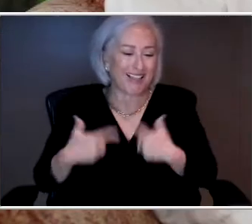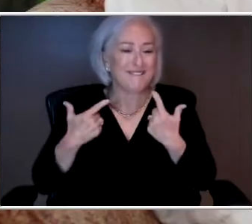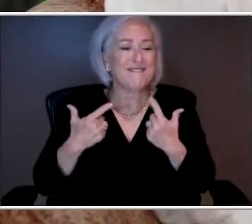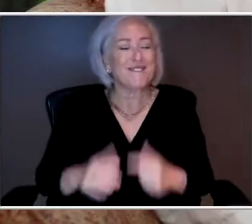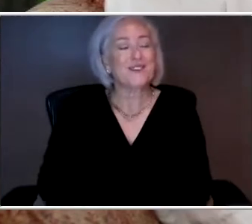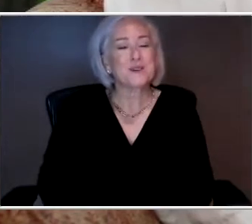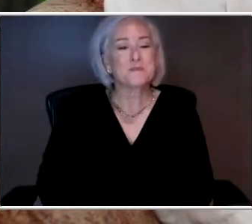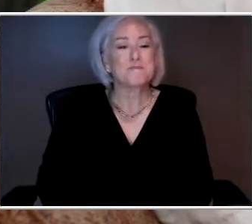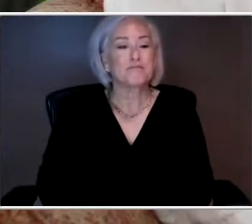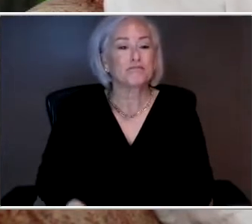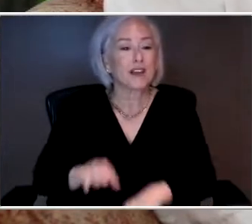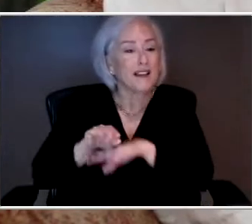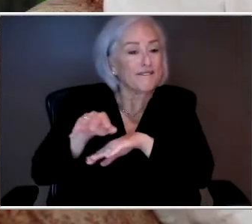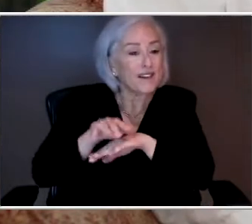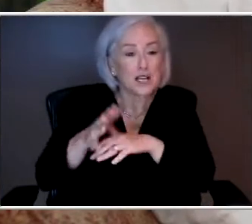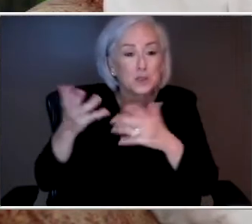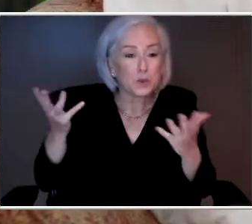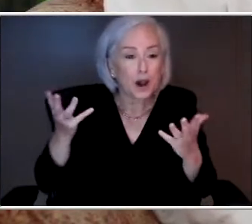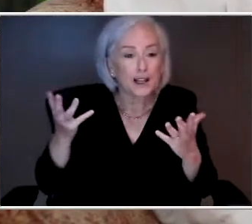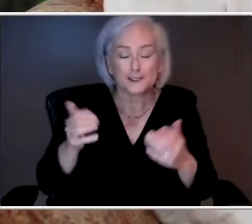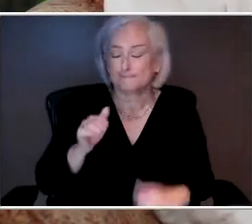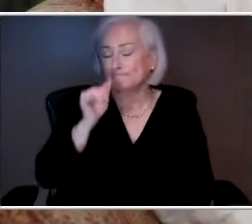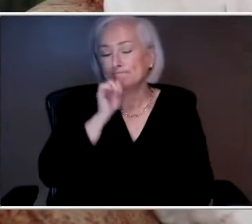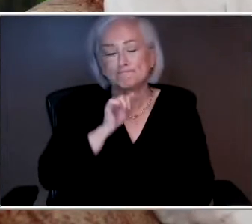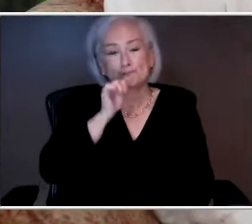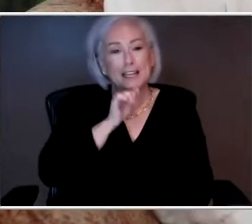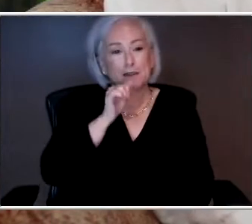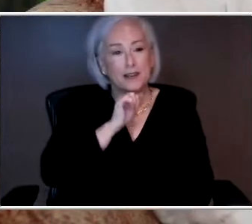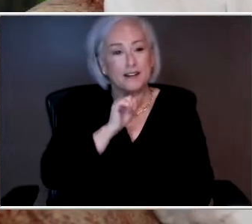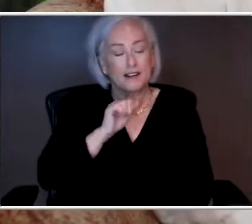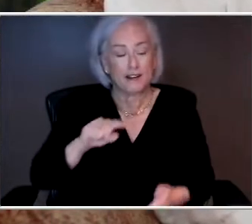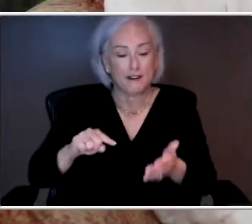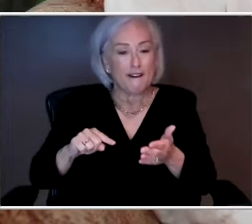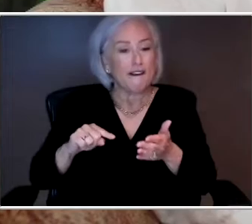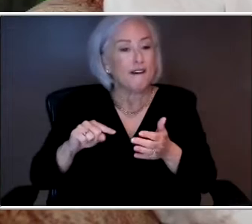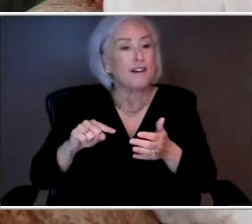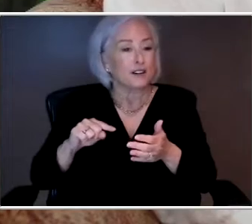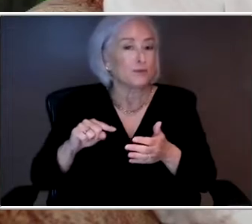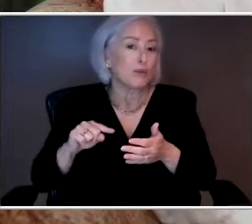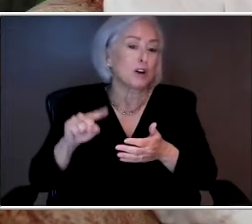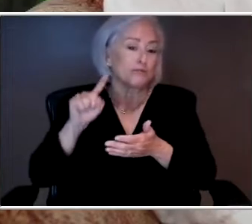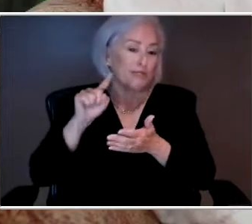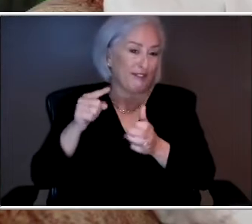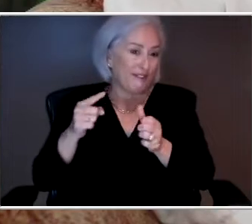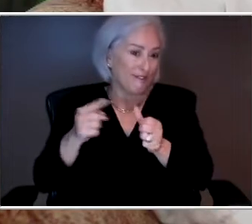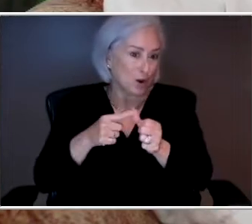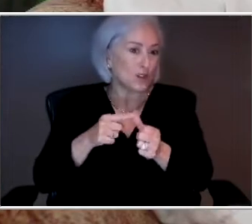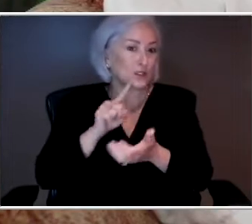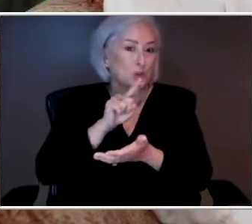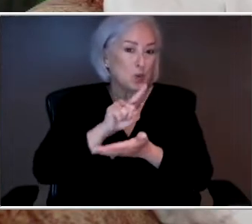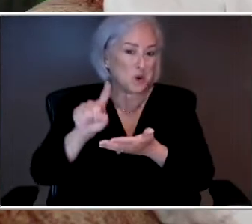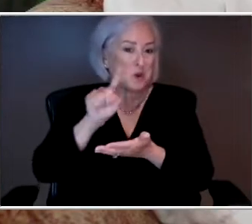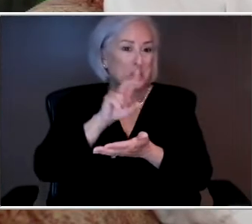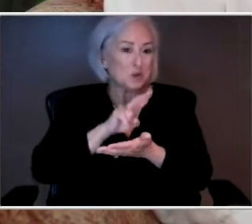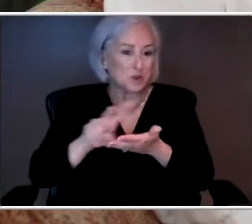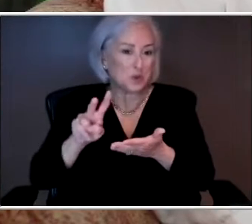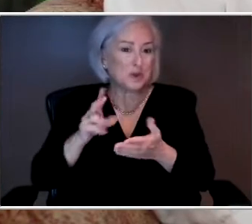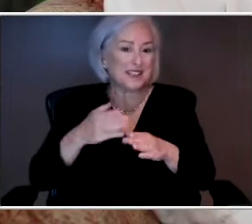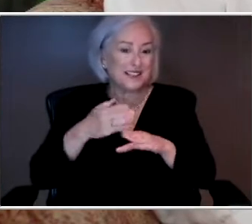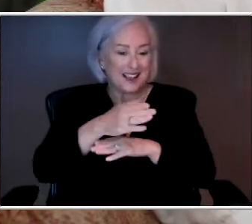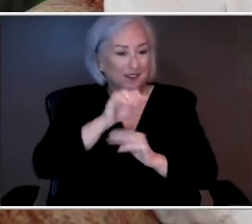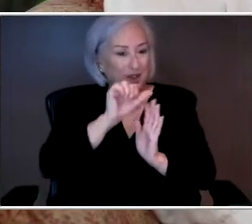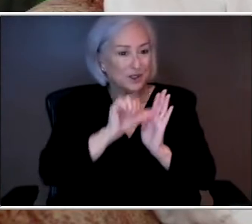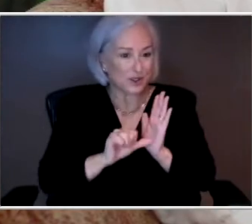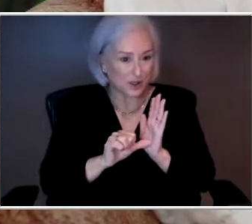Just hang in there. Those first couple weeks of recovery are pretty tough, but just hang in there. And once that